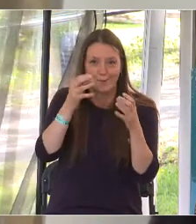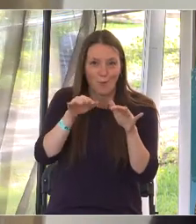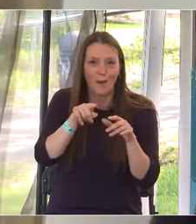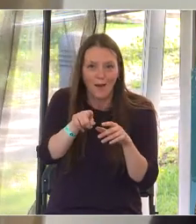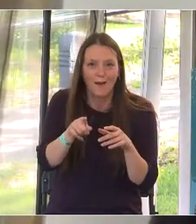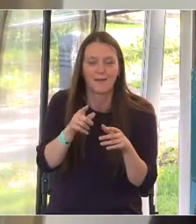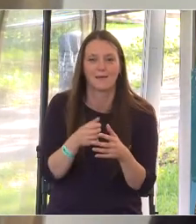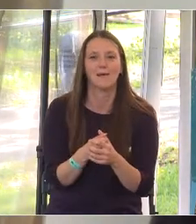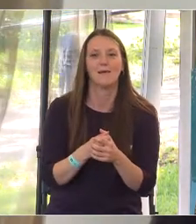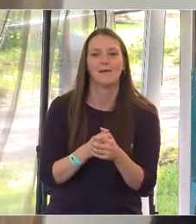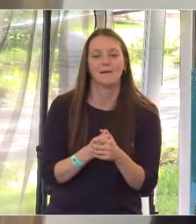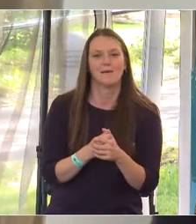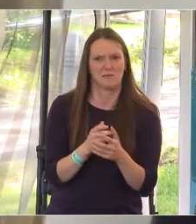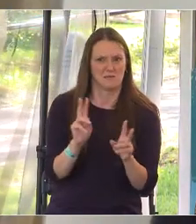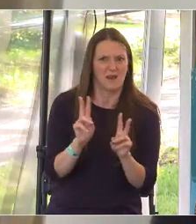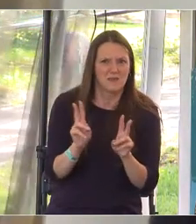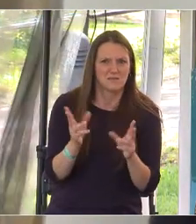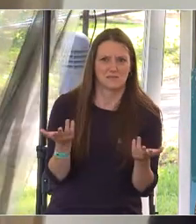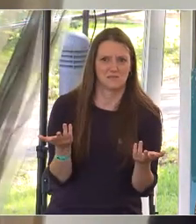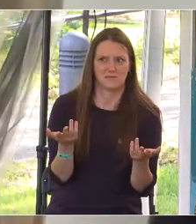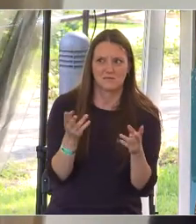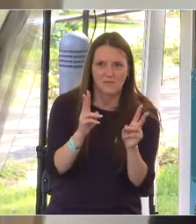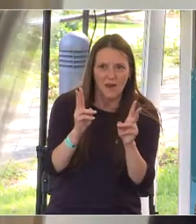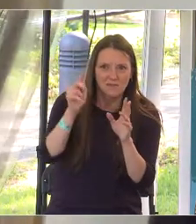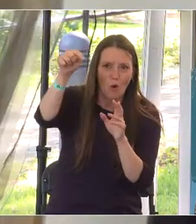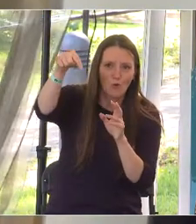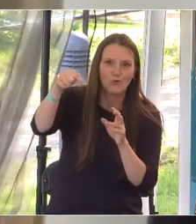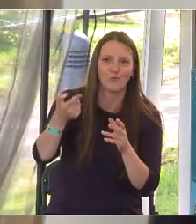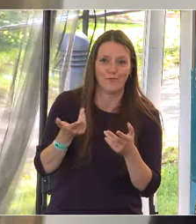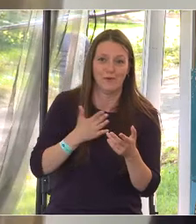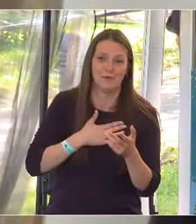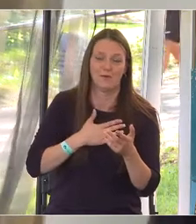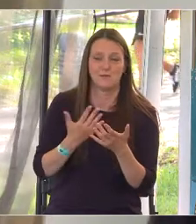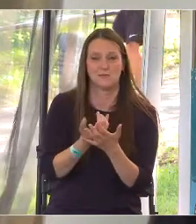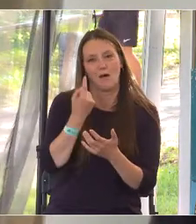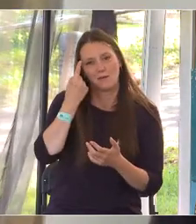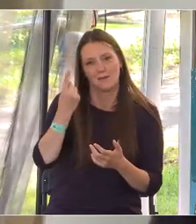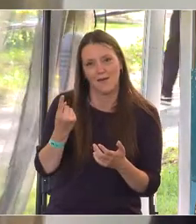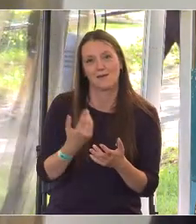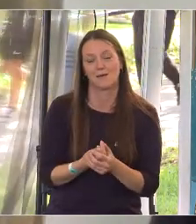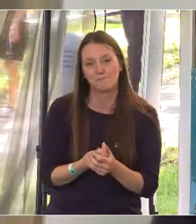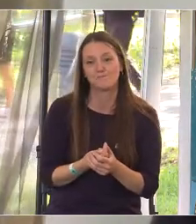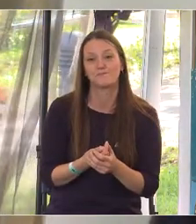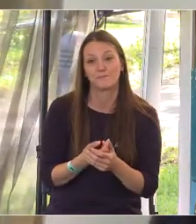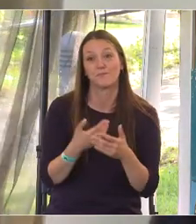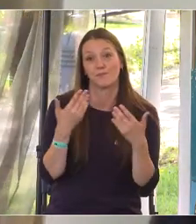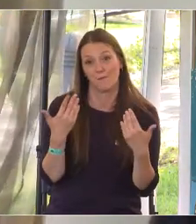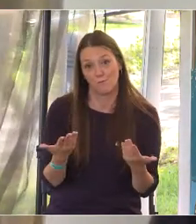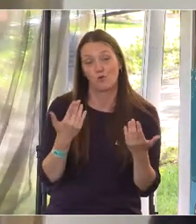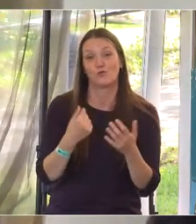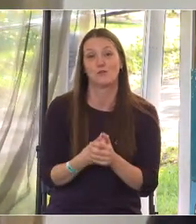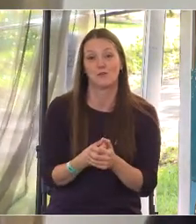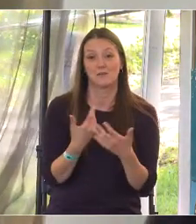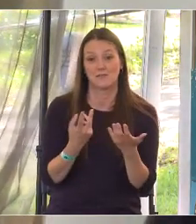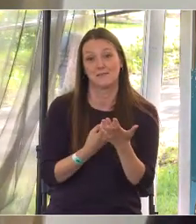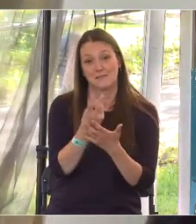actually talking with them. And that was my goal, to try to understand who they were and get to know them and